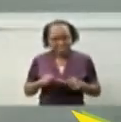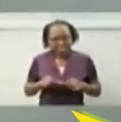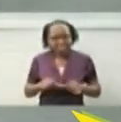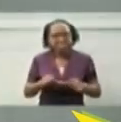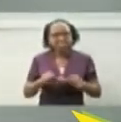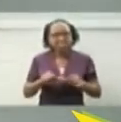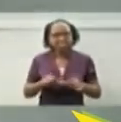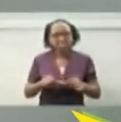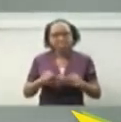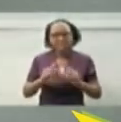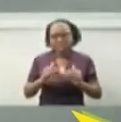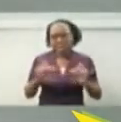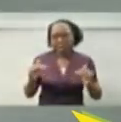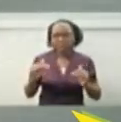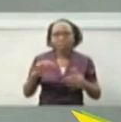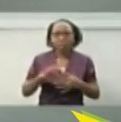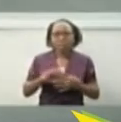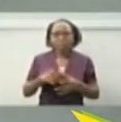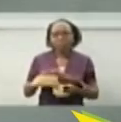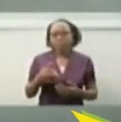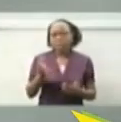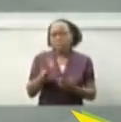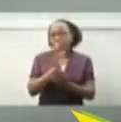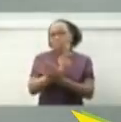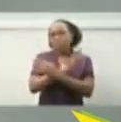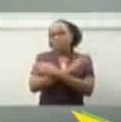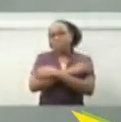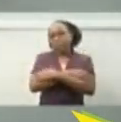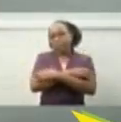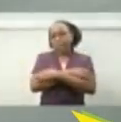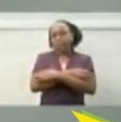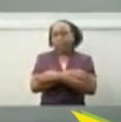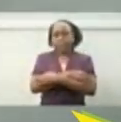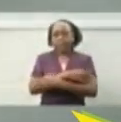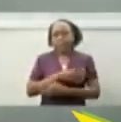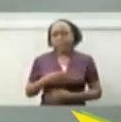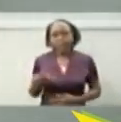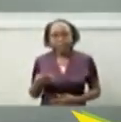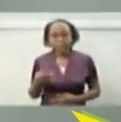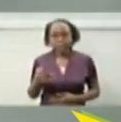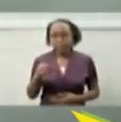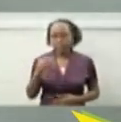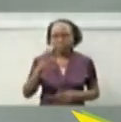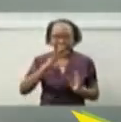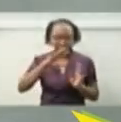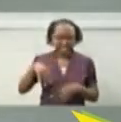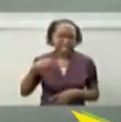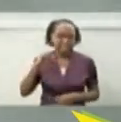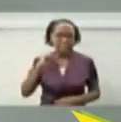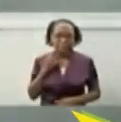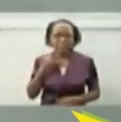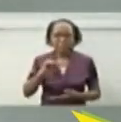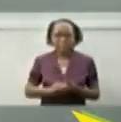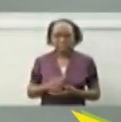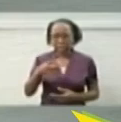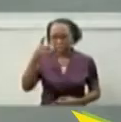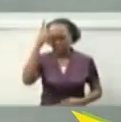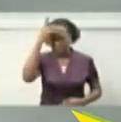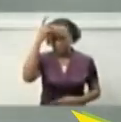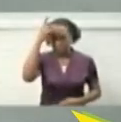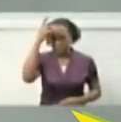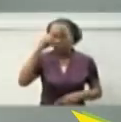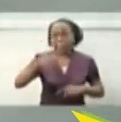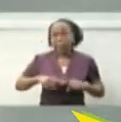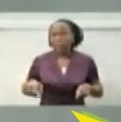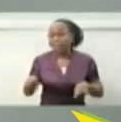level of relaxation with respect to the seriousness of this disease, while at the same time